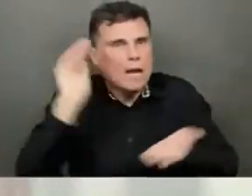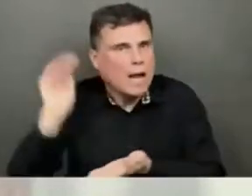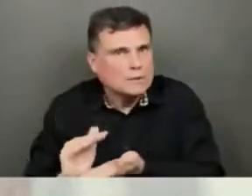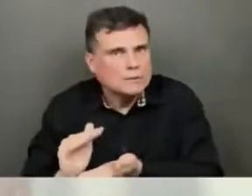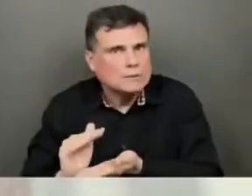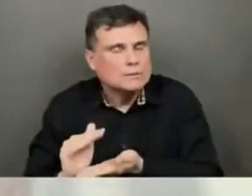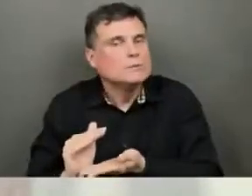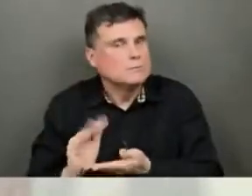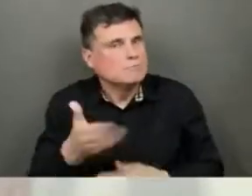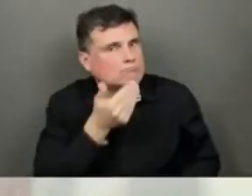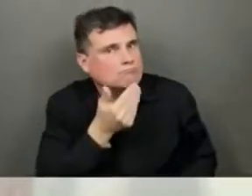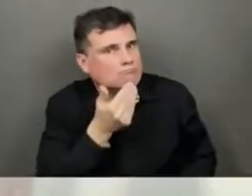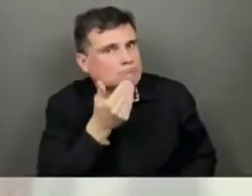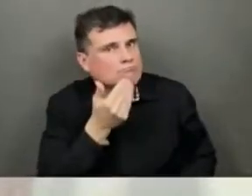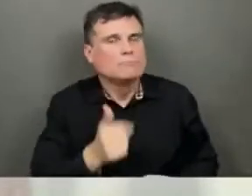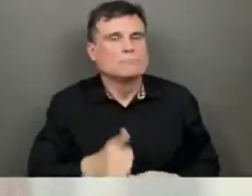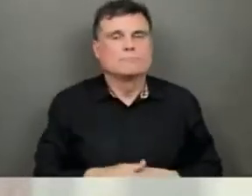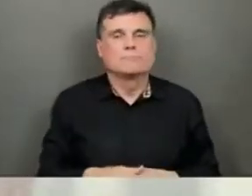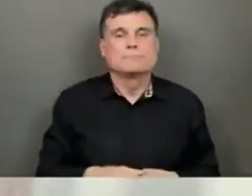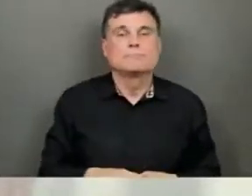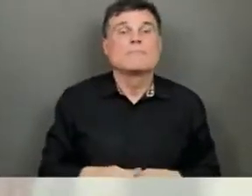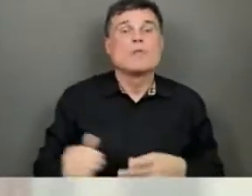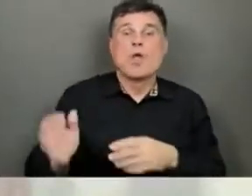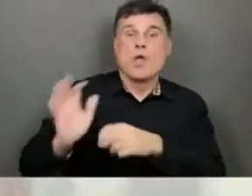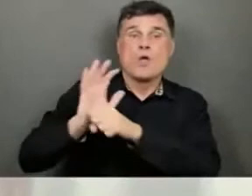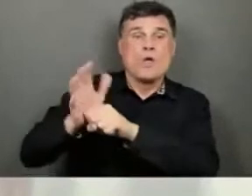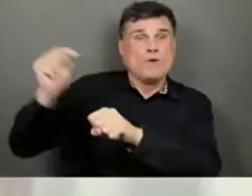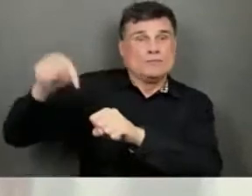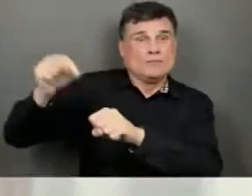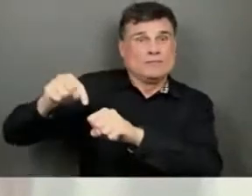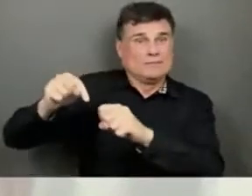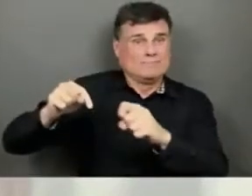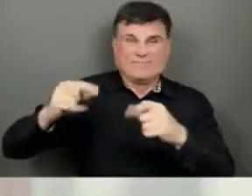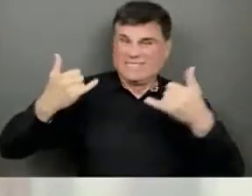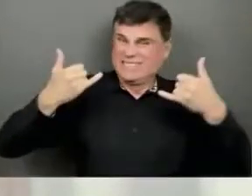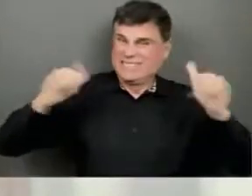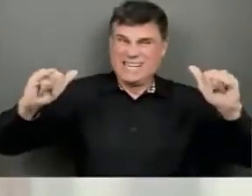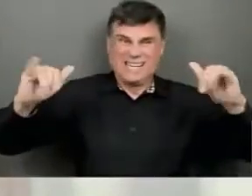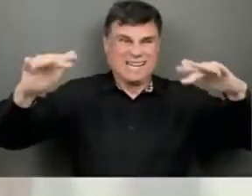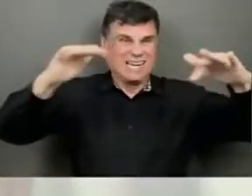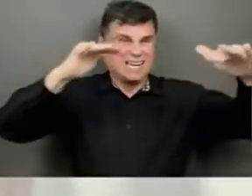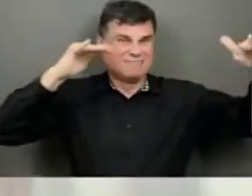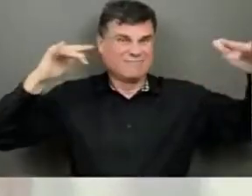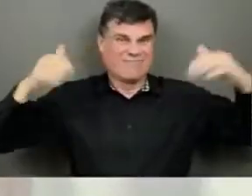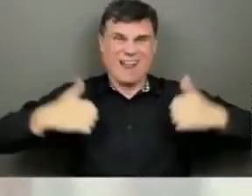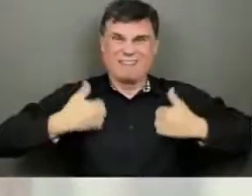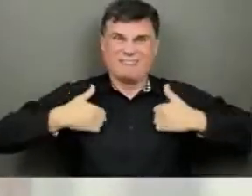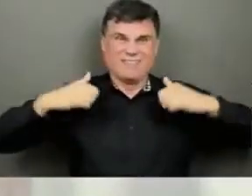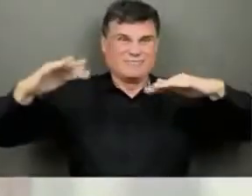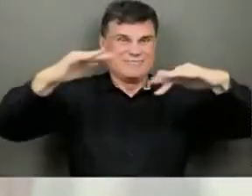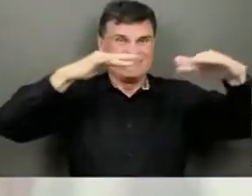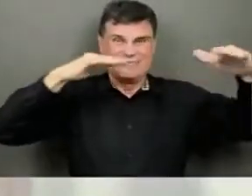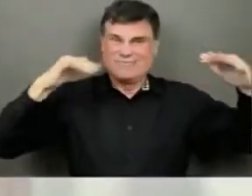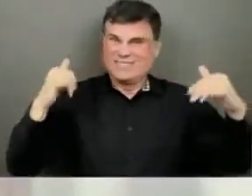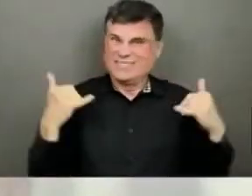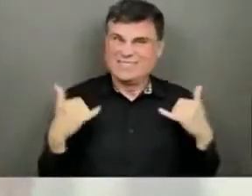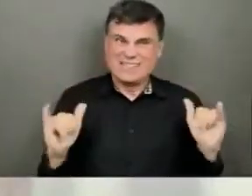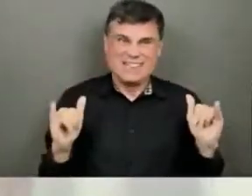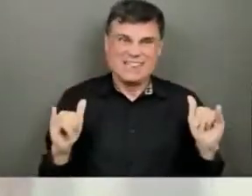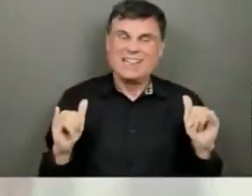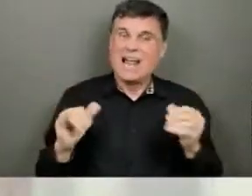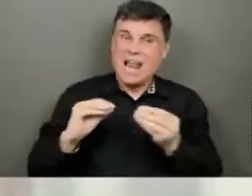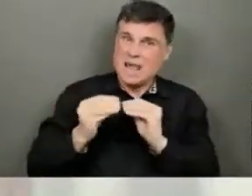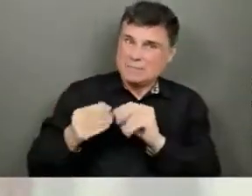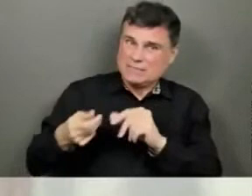But COVID-19 is still with us, and we're still seeing higher levels than we saw for some time. And